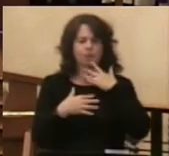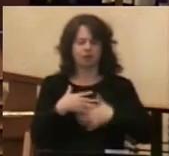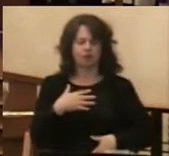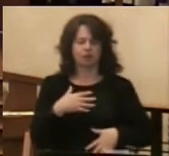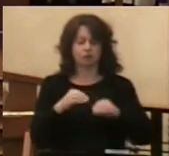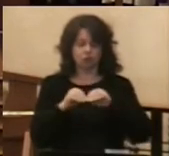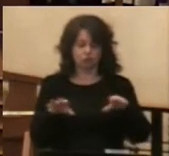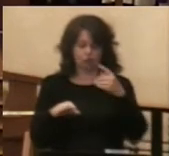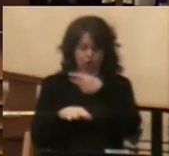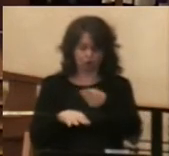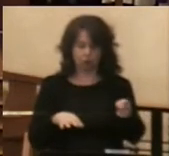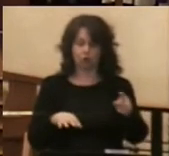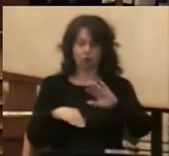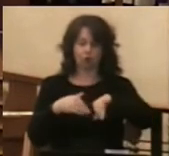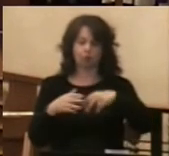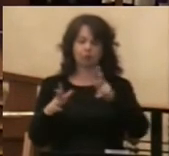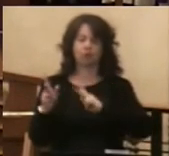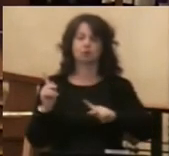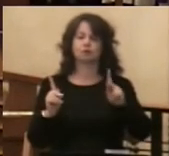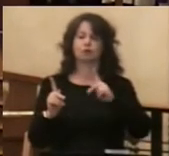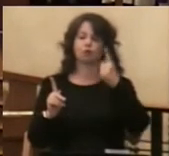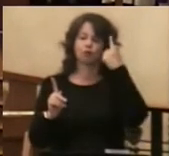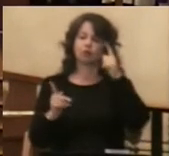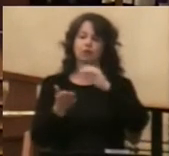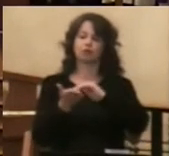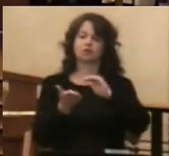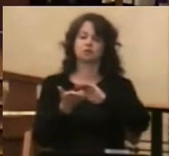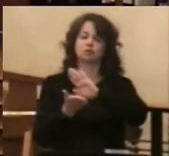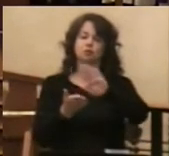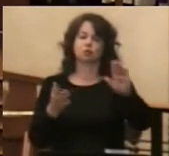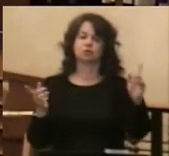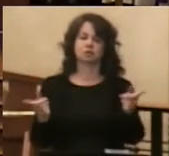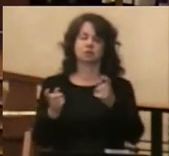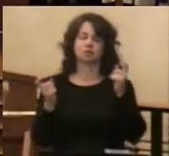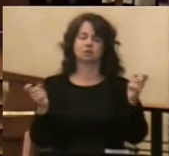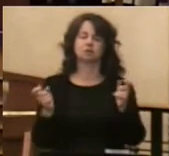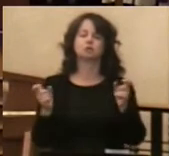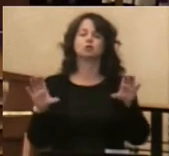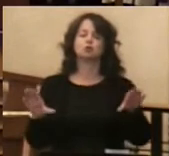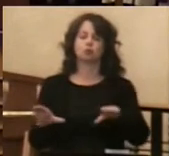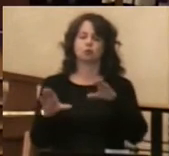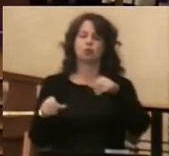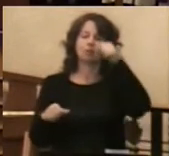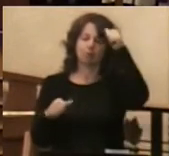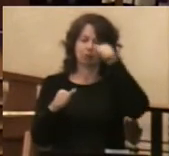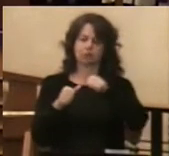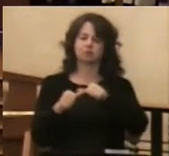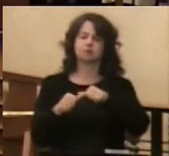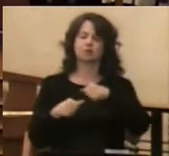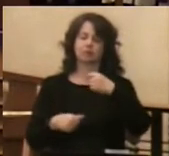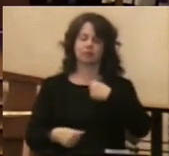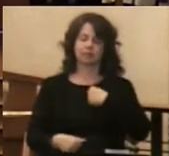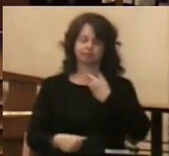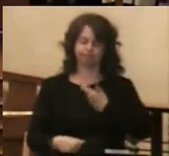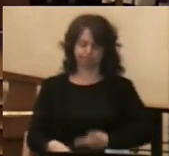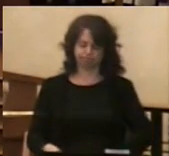shed for you and for all people for the forgiveness of sin. Do this for the remembrance of me."